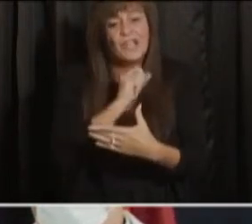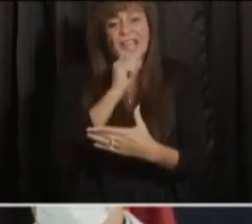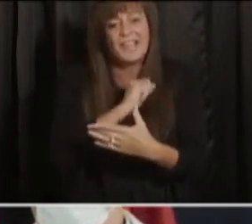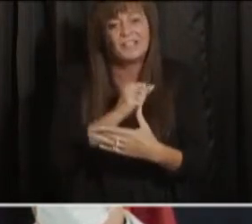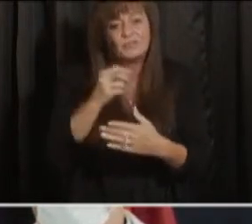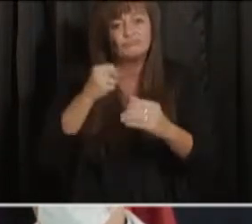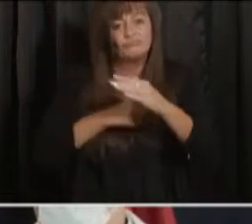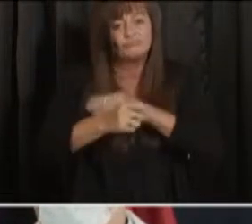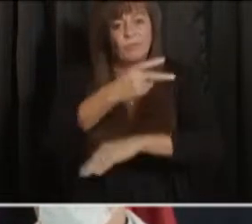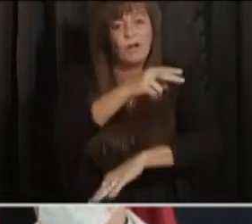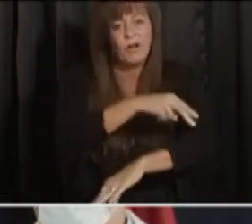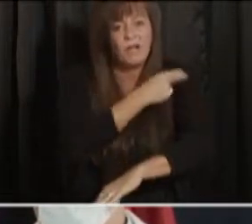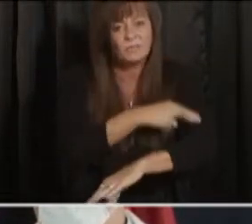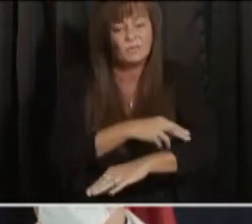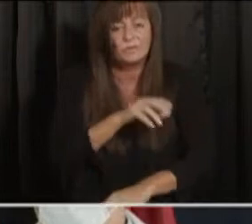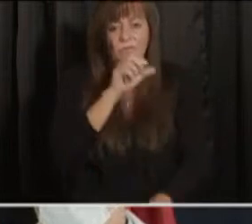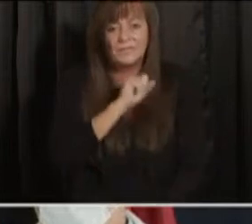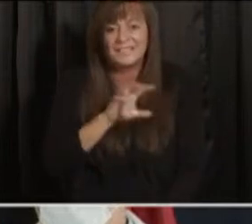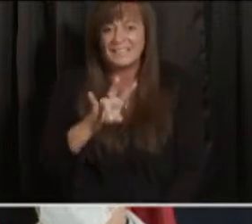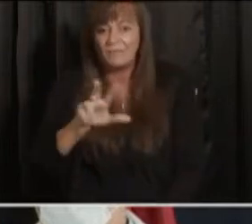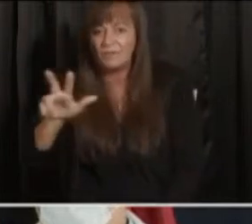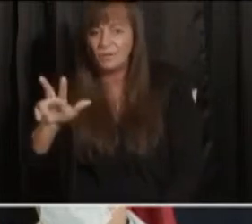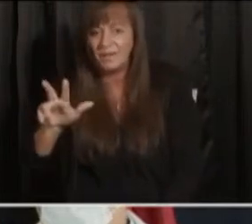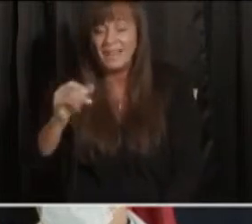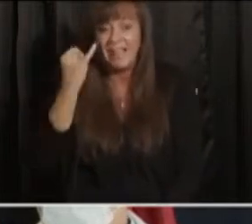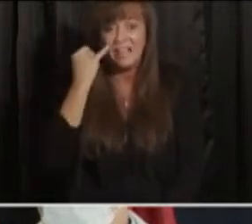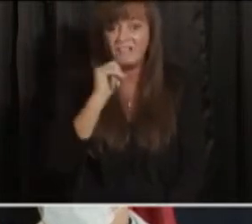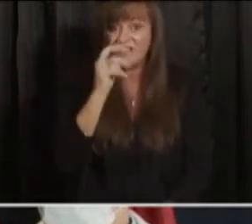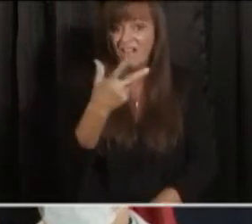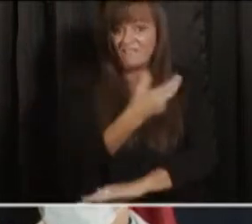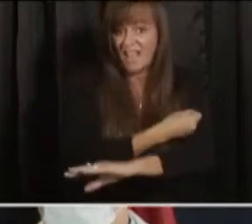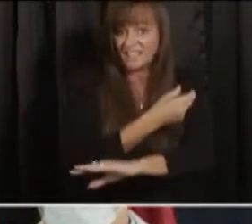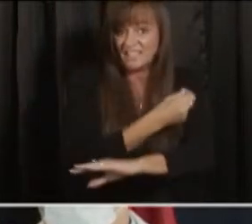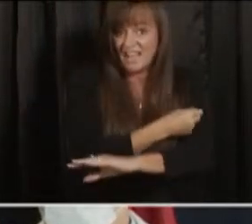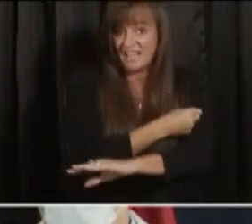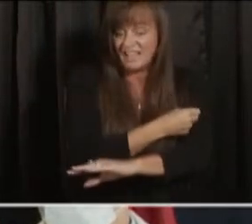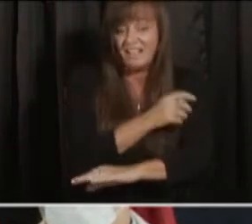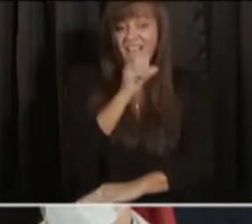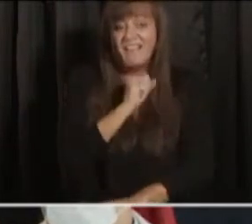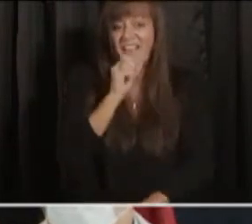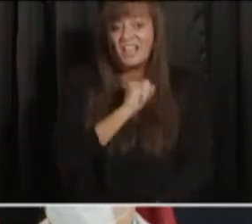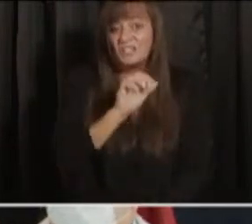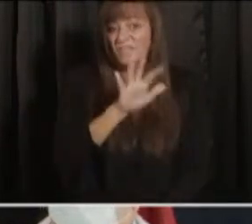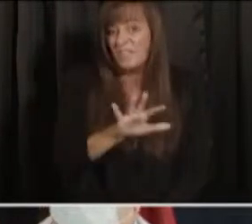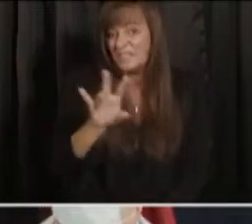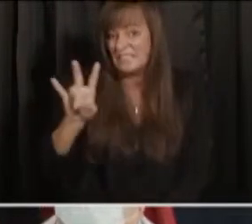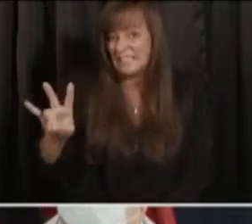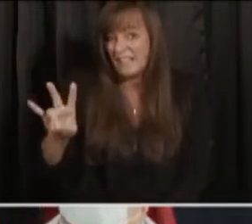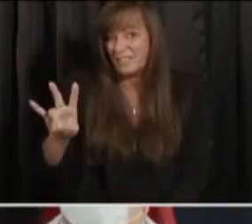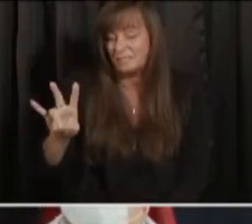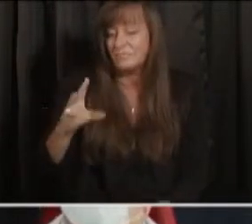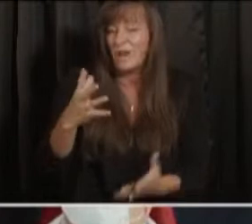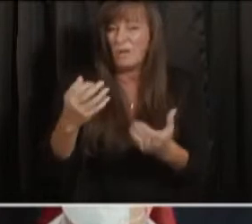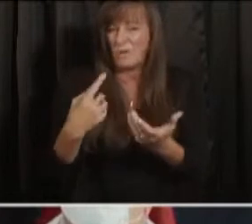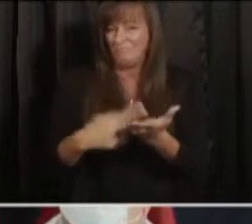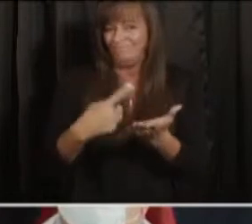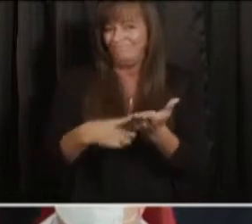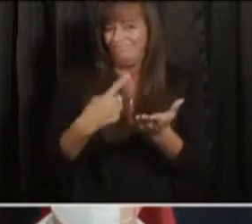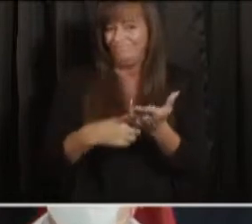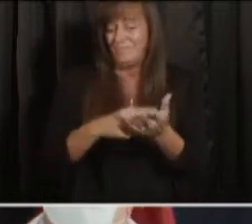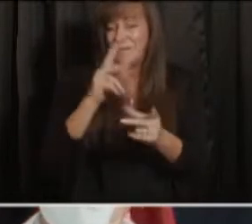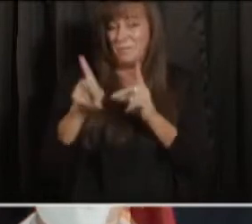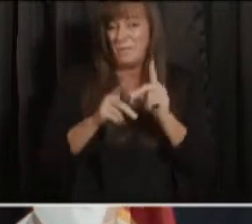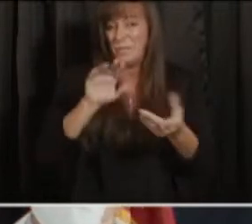people who are unvaccinated, it's 57. I also wanted to talk briefly about deaths from COVID. Nobody wants to